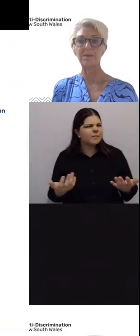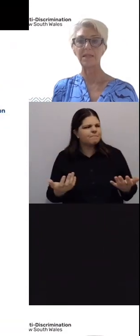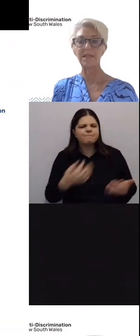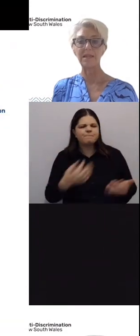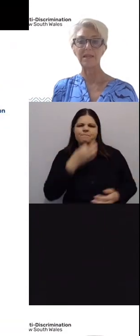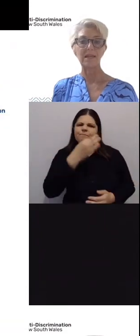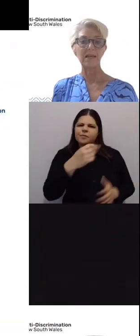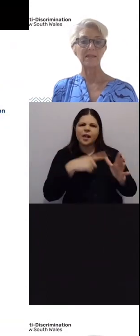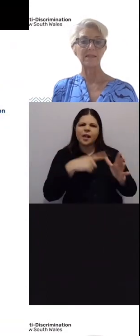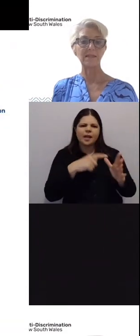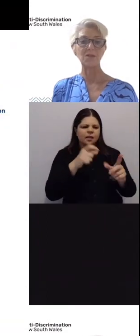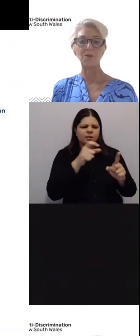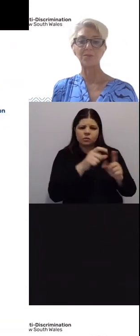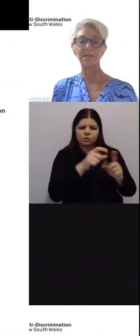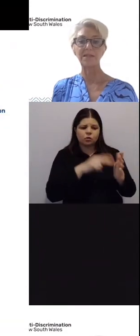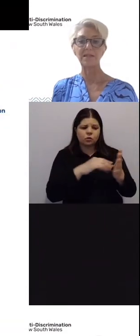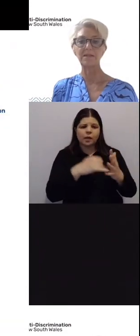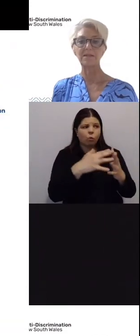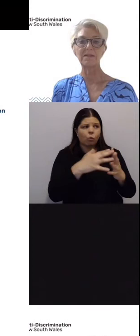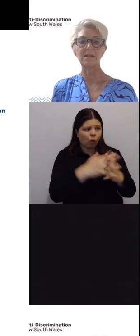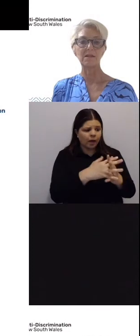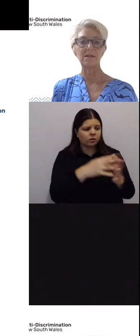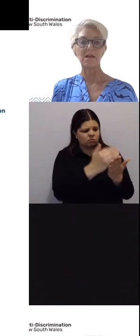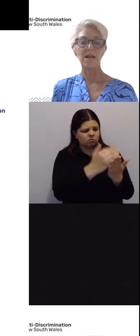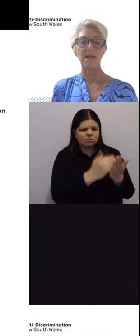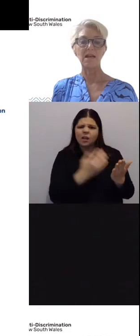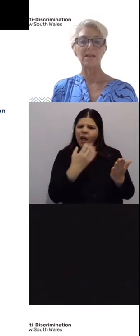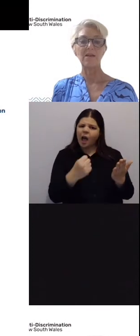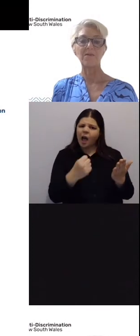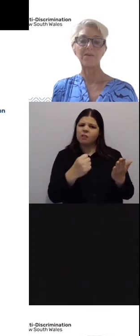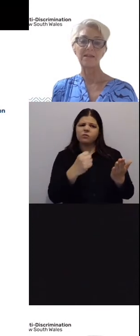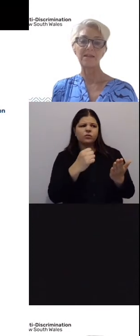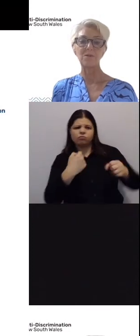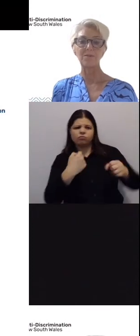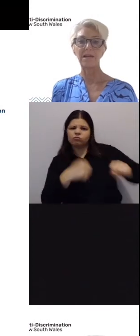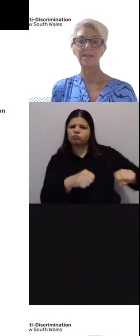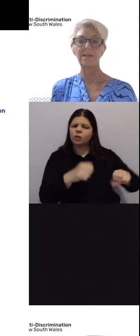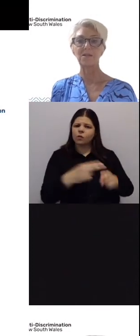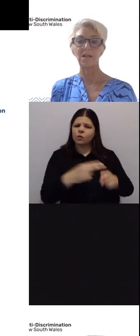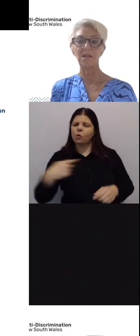with disability in such circumstances? And have